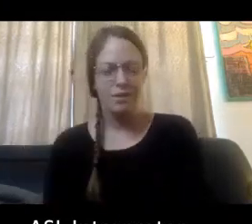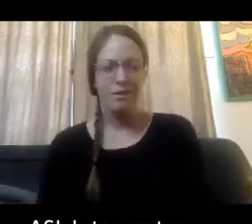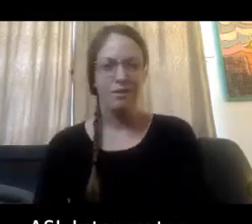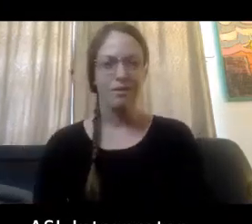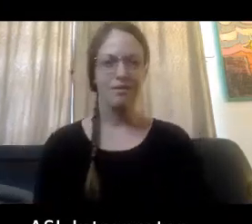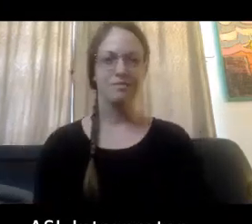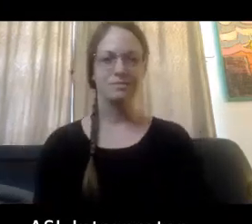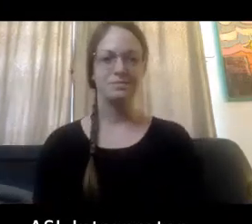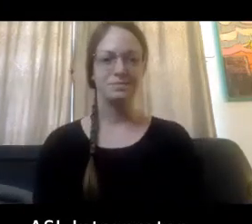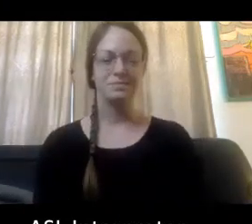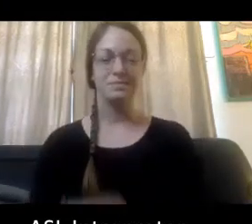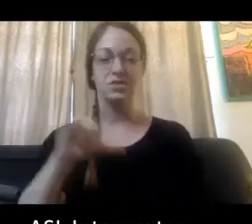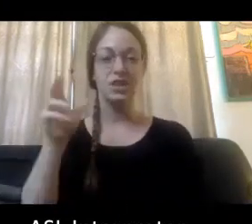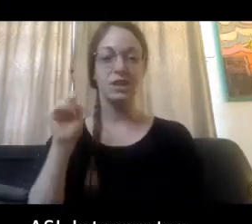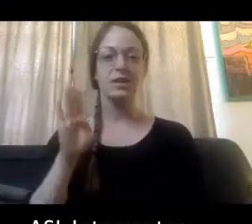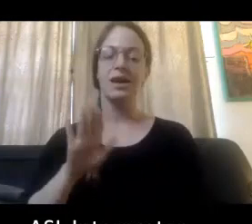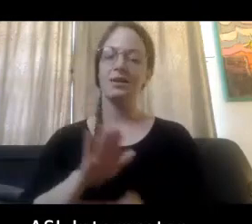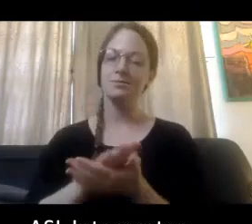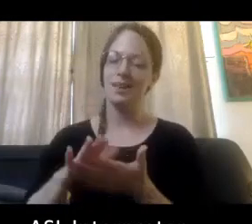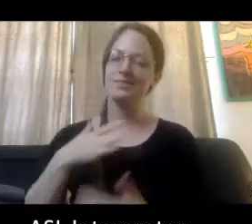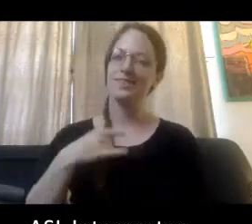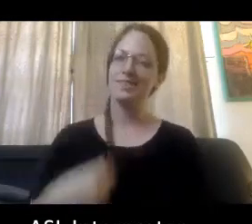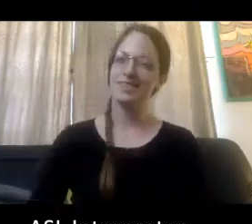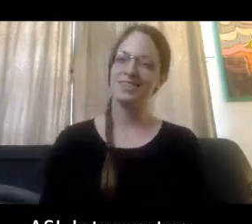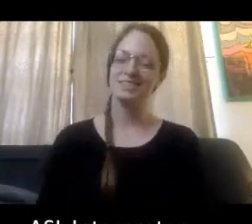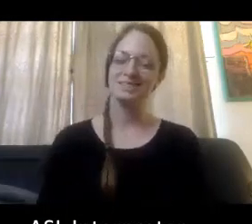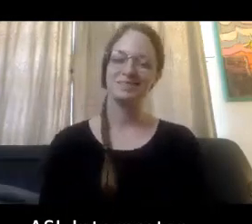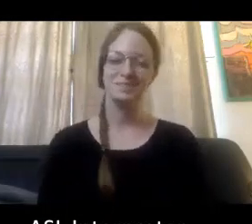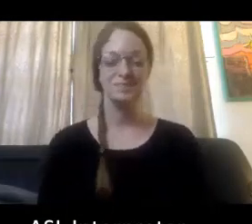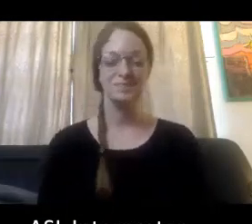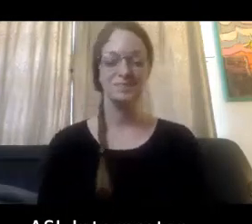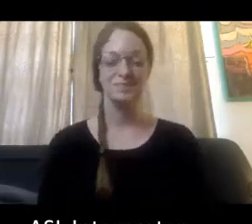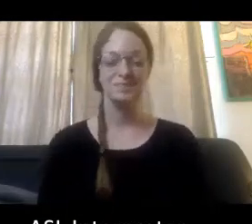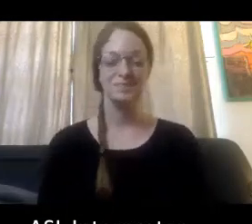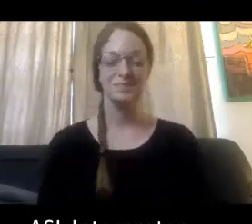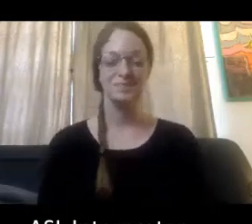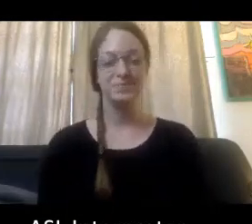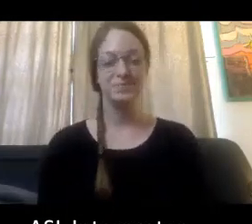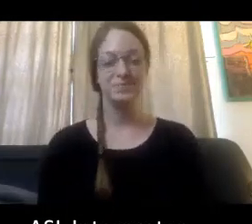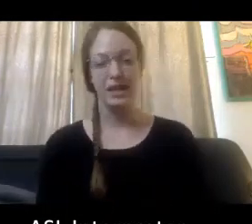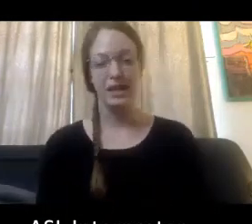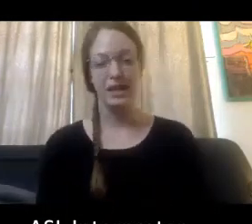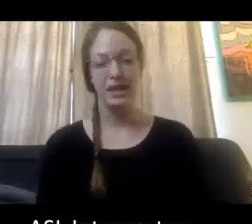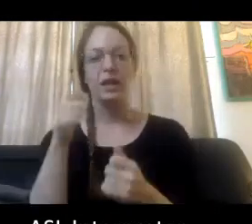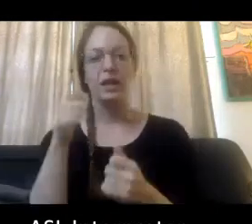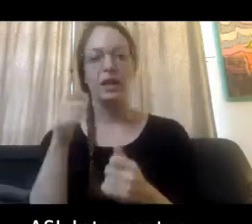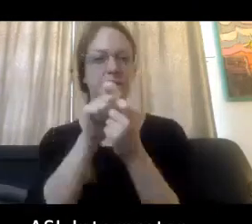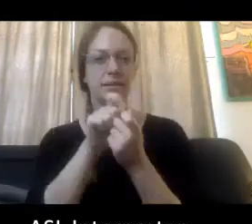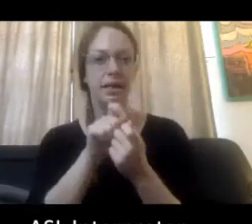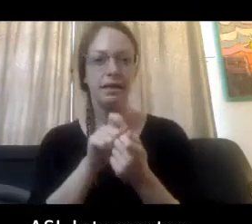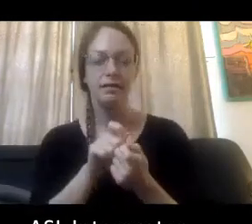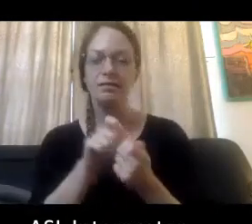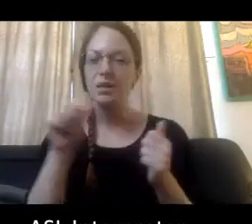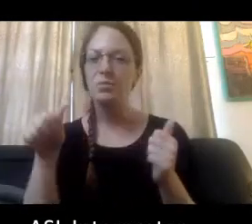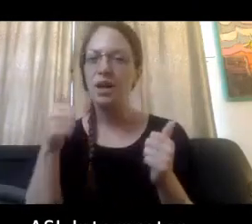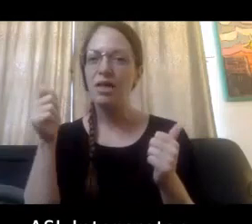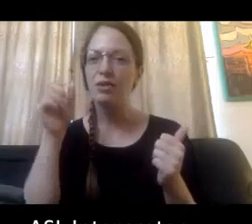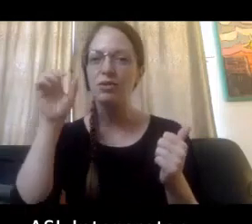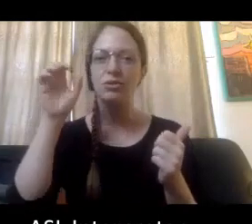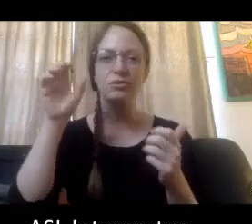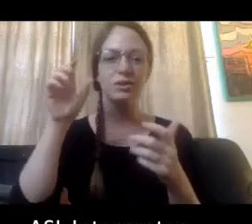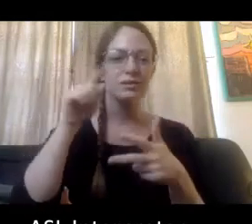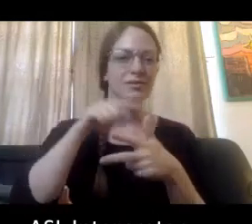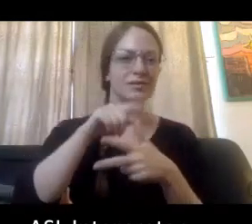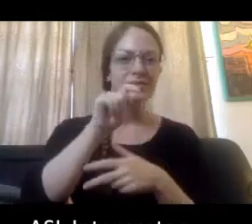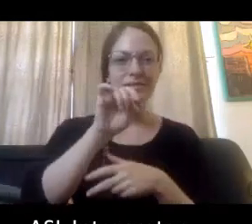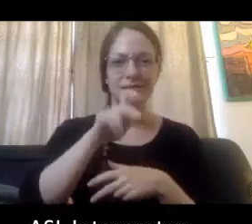Nice, I like that. And Liam, you've gone into that in a little bit of detail, but what other types of tips and tricks have you found that help you in